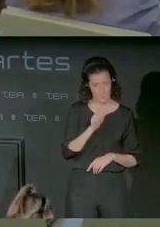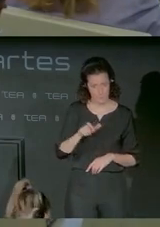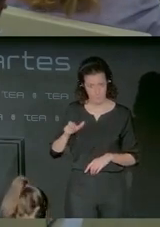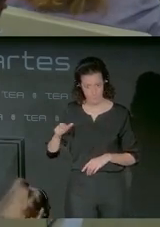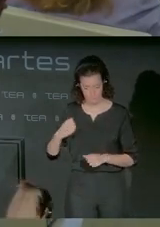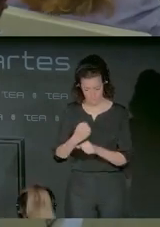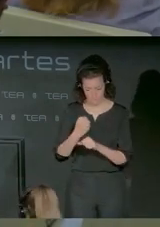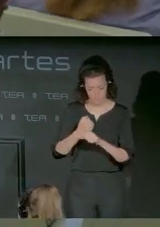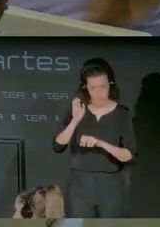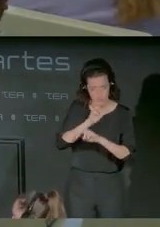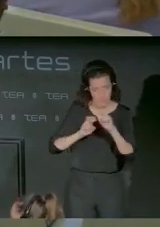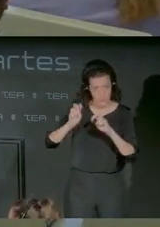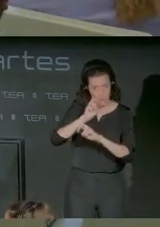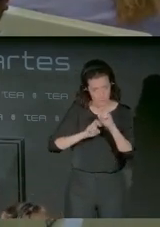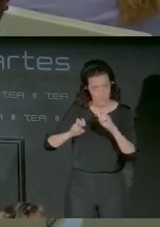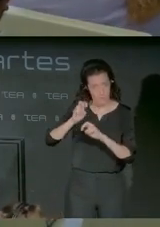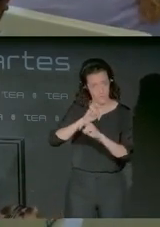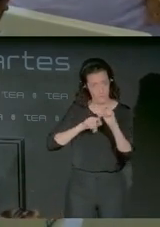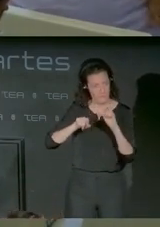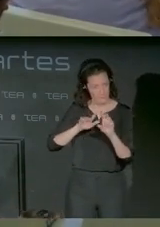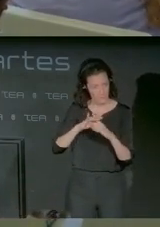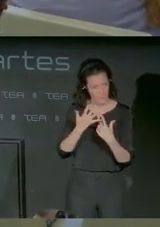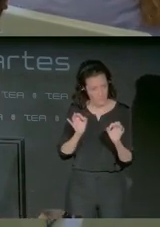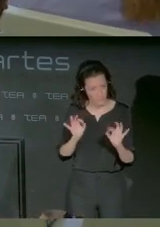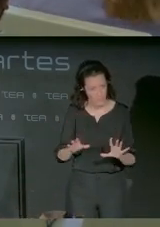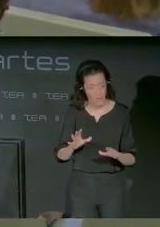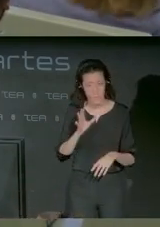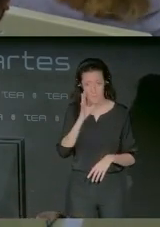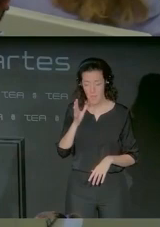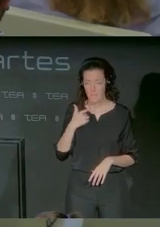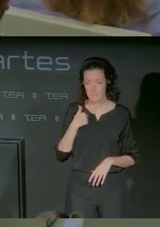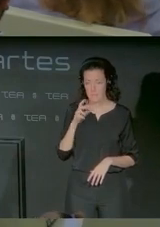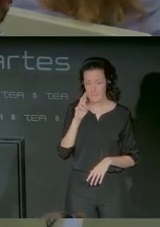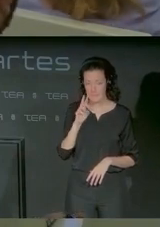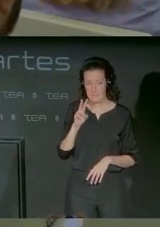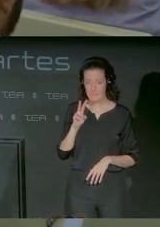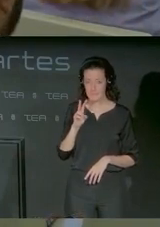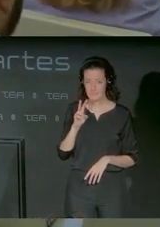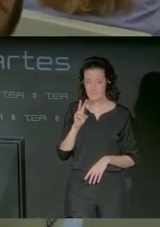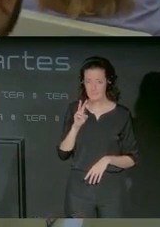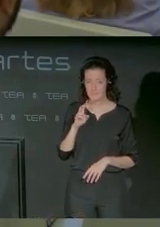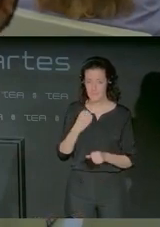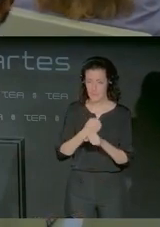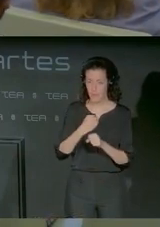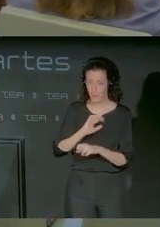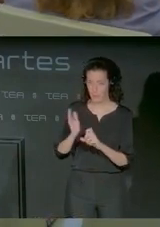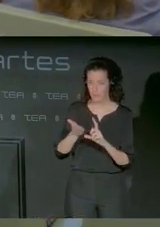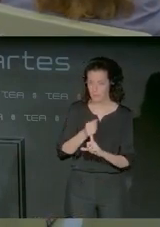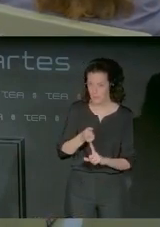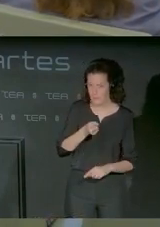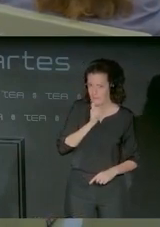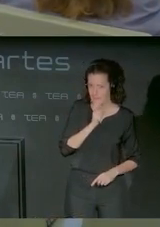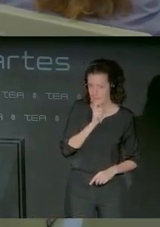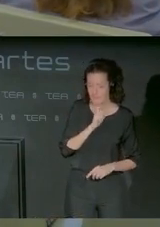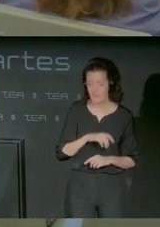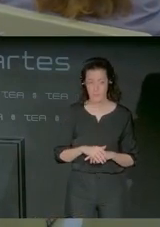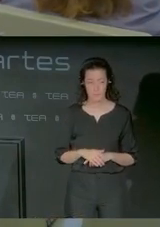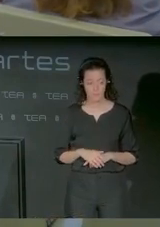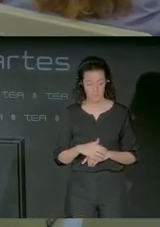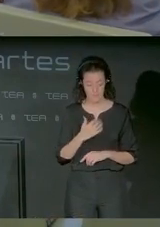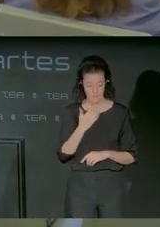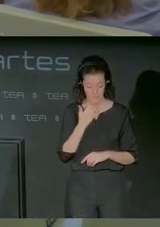is the case, considering that lots of students are looking for people, but lots of people are not finding jobs in the industry, what does